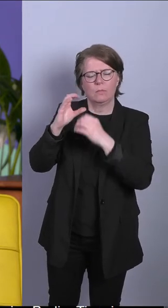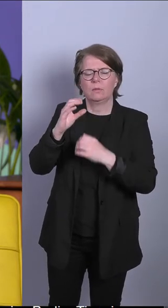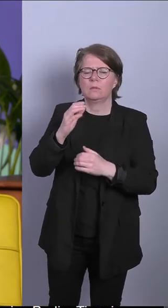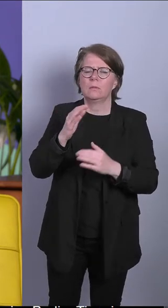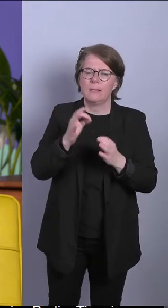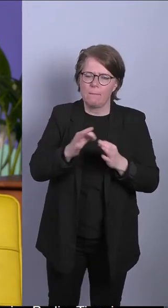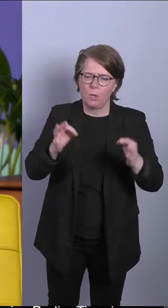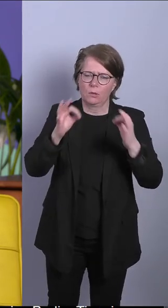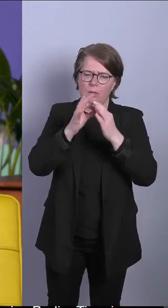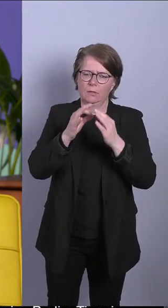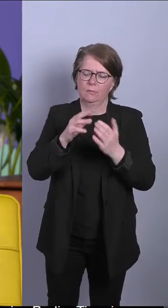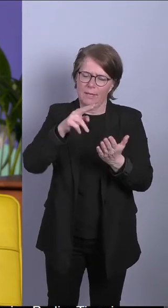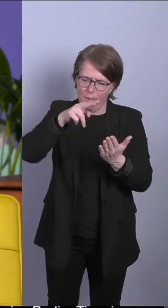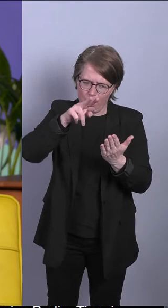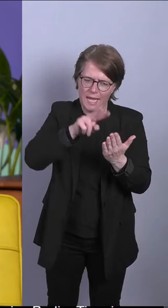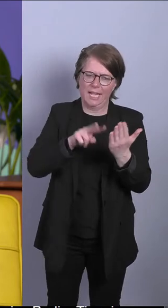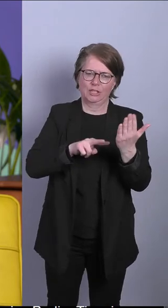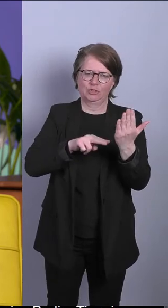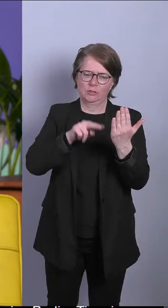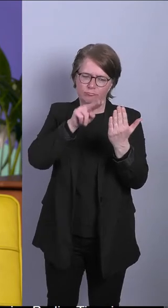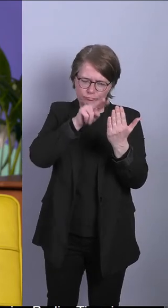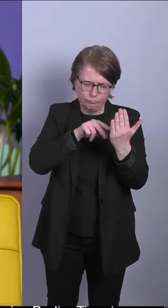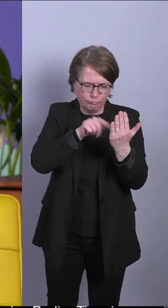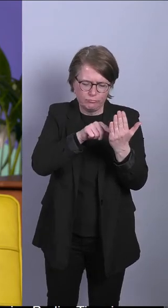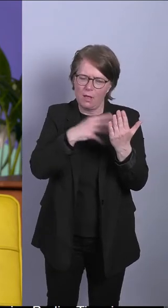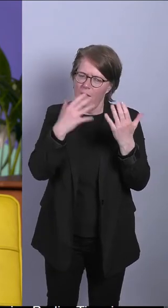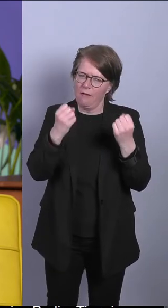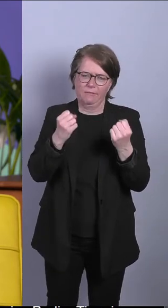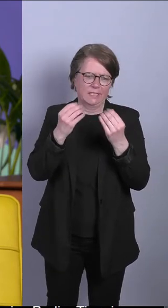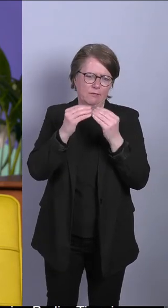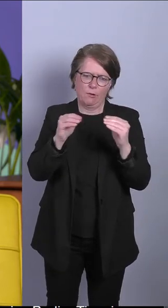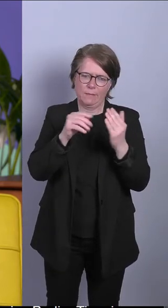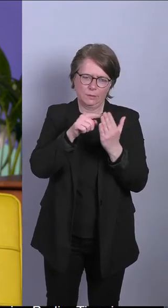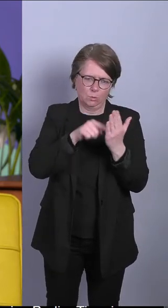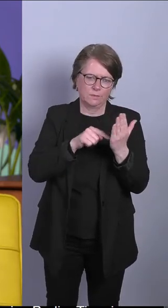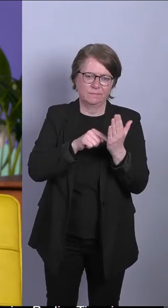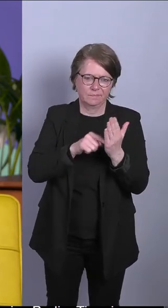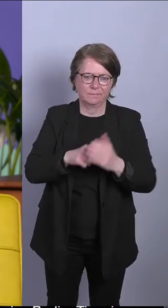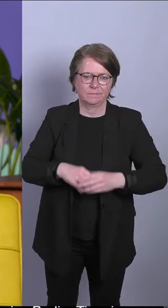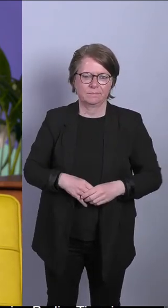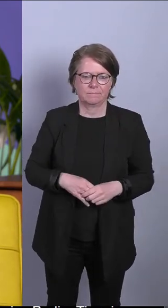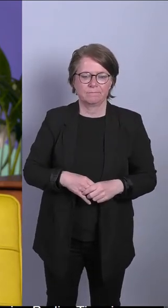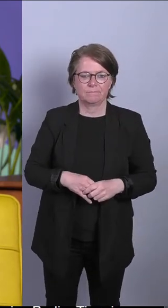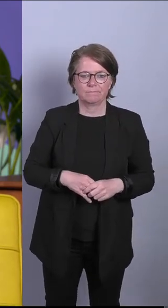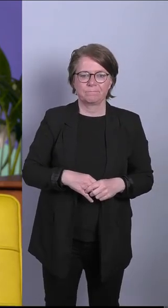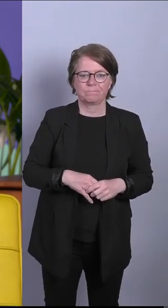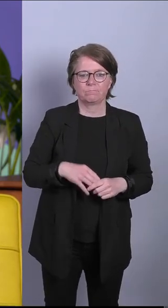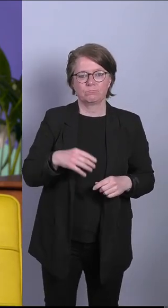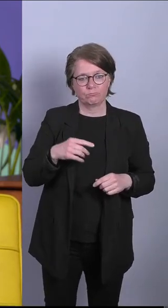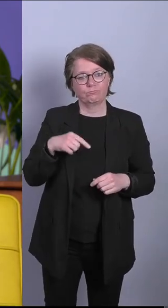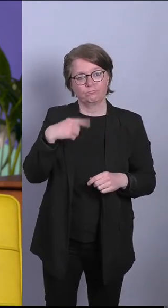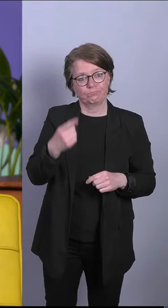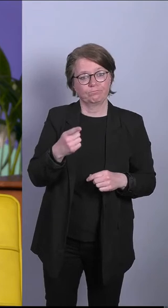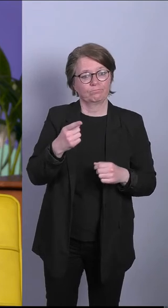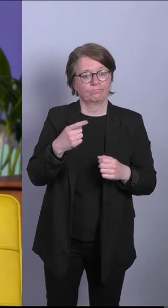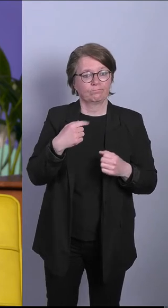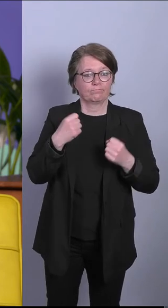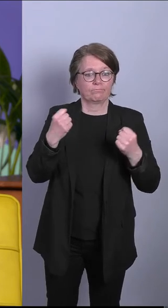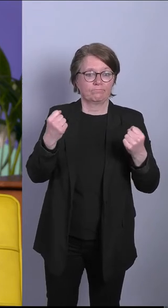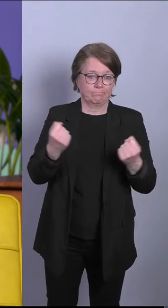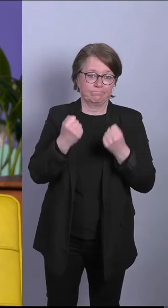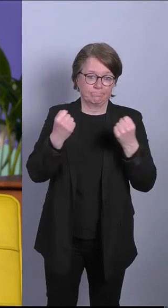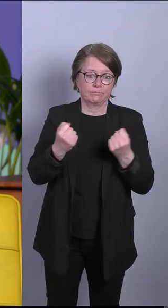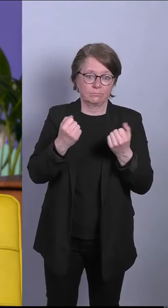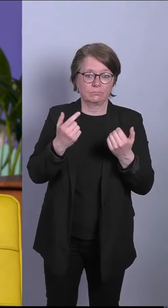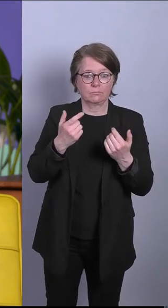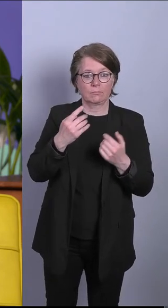in module 4 of the general training is now available in German, because we faced a lot of queries there. And